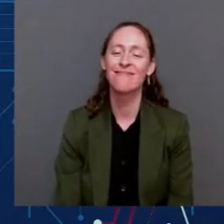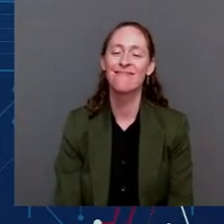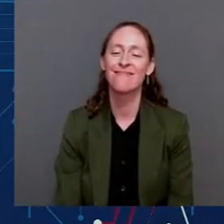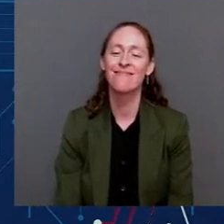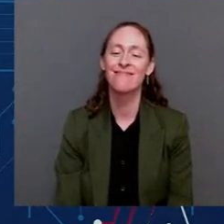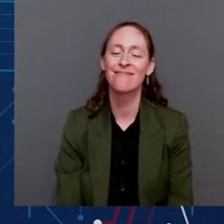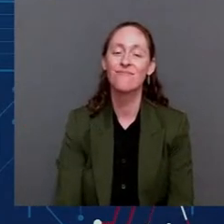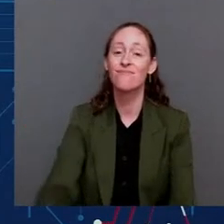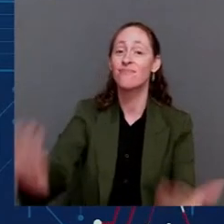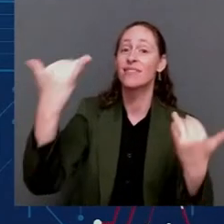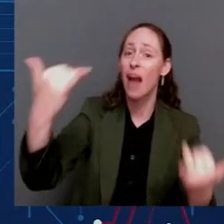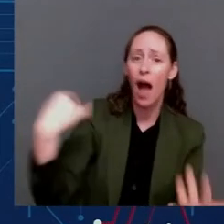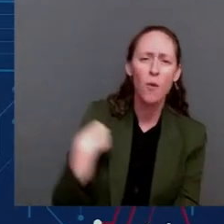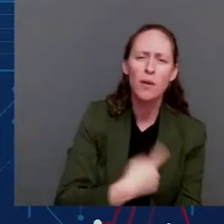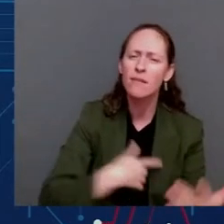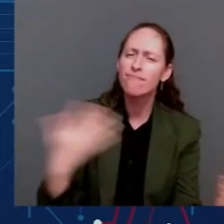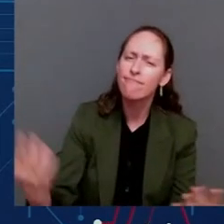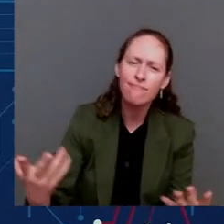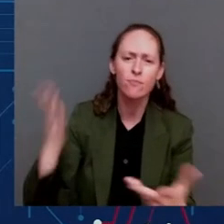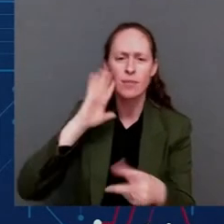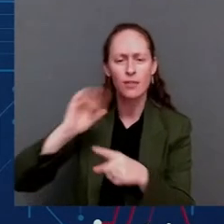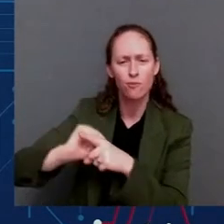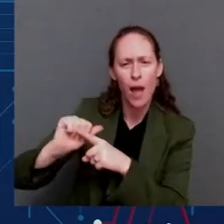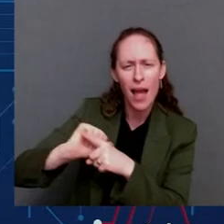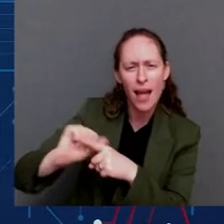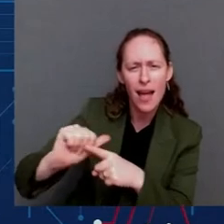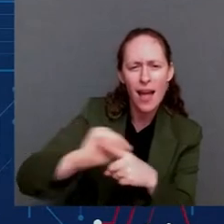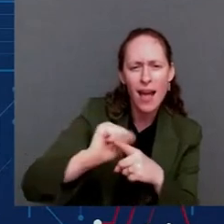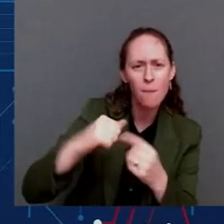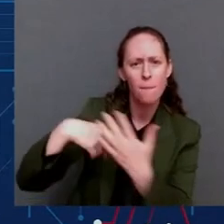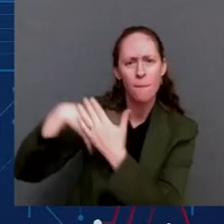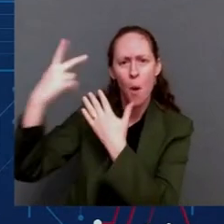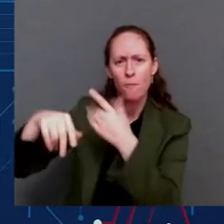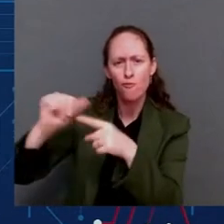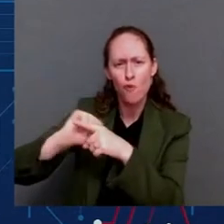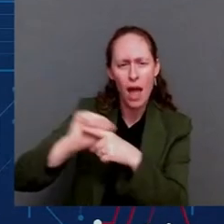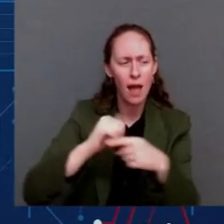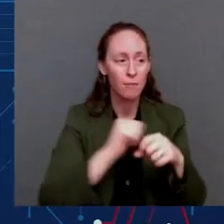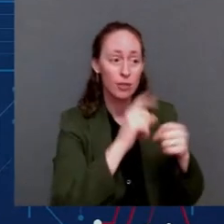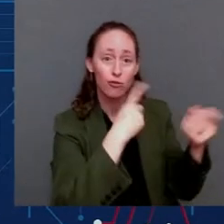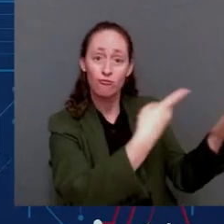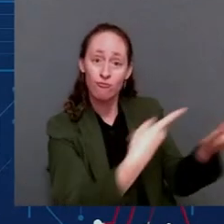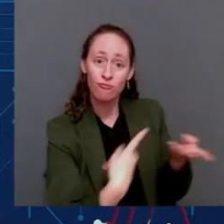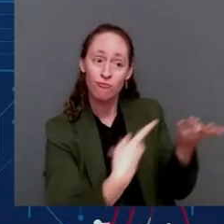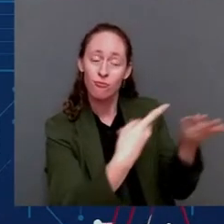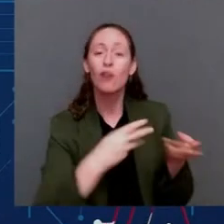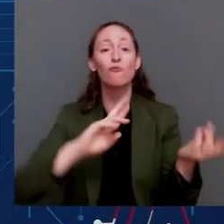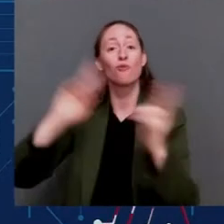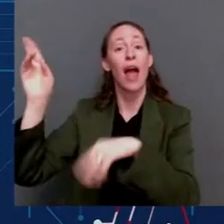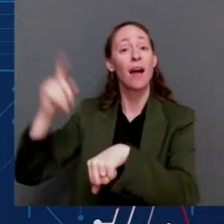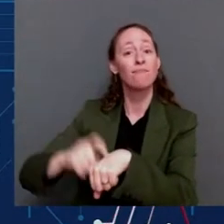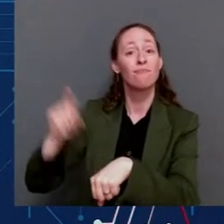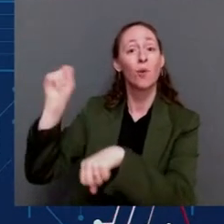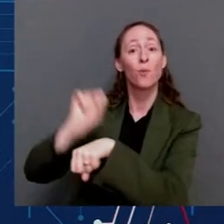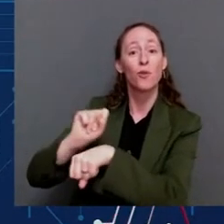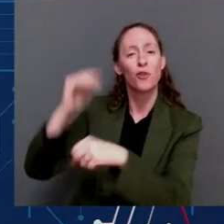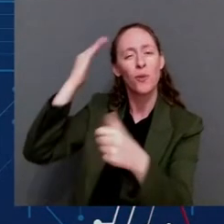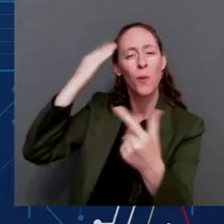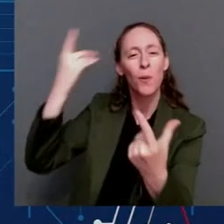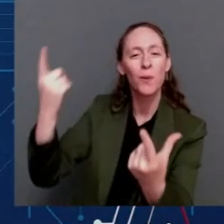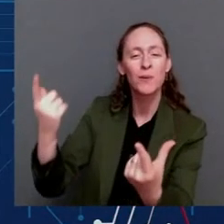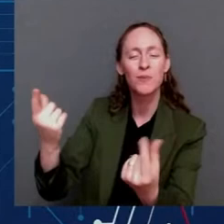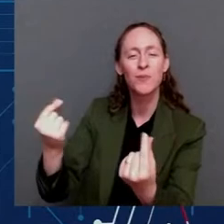So Michigan's putting the world on notice. With the executive directive that I will sign shortly, we will compete for every